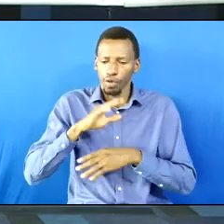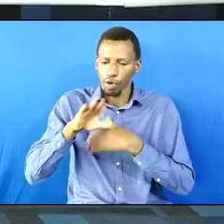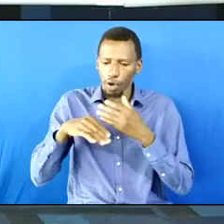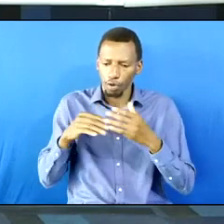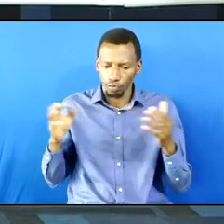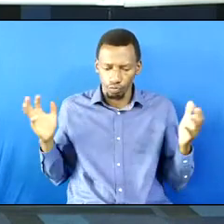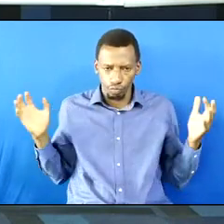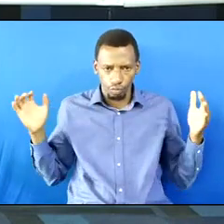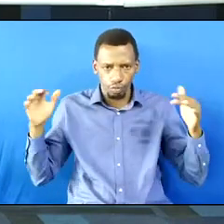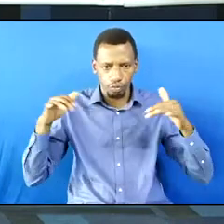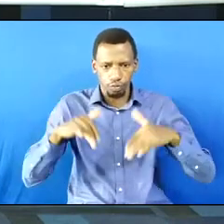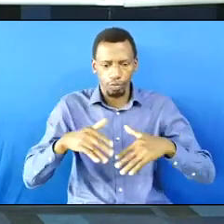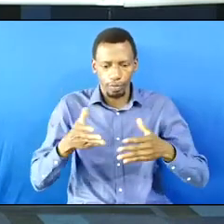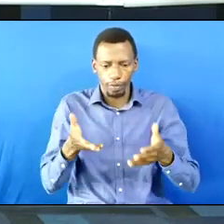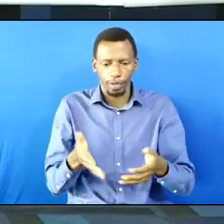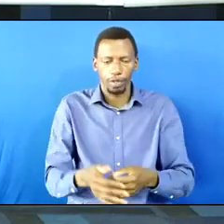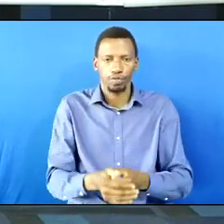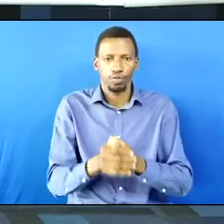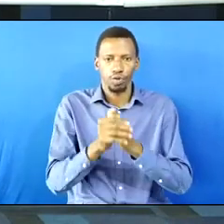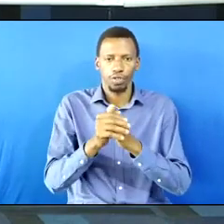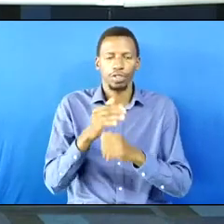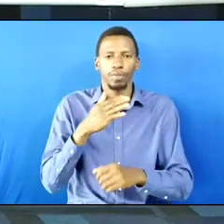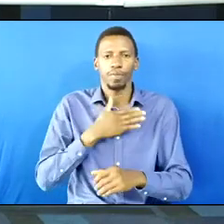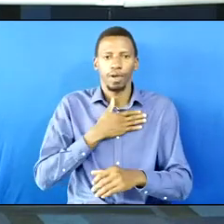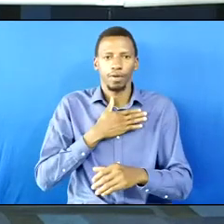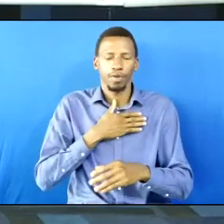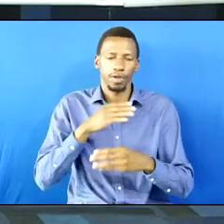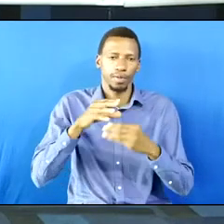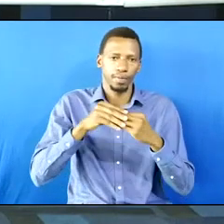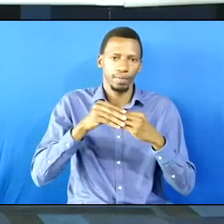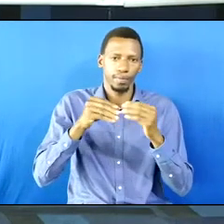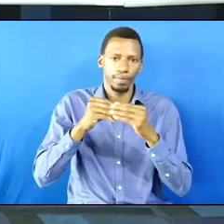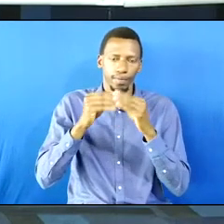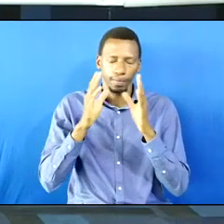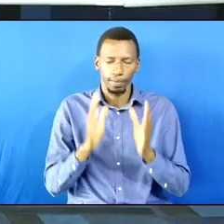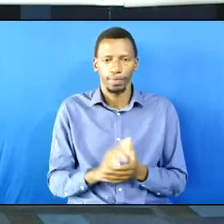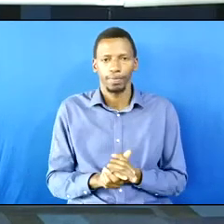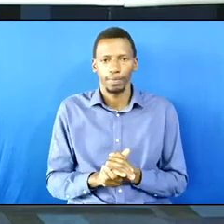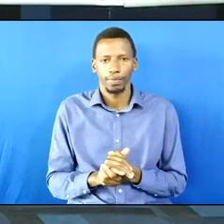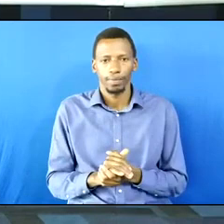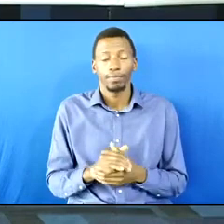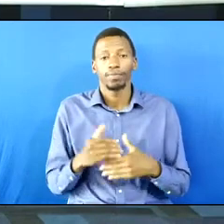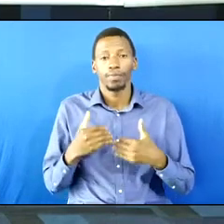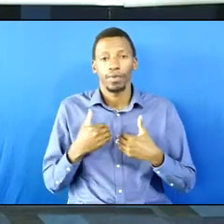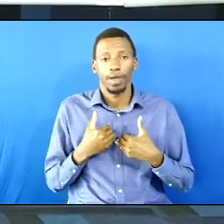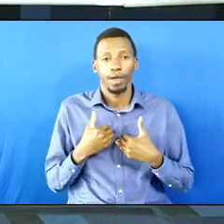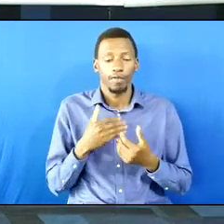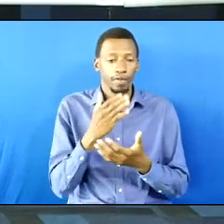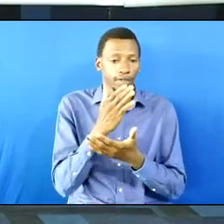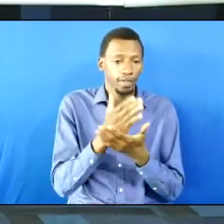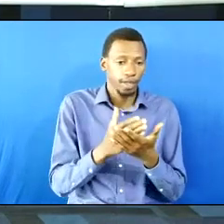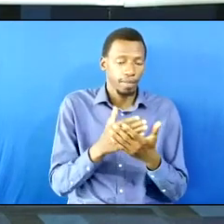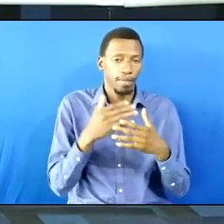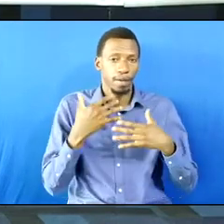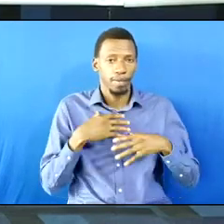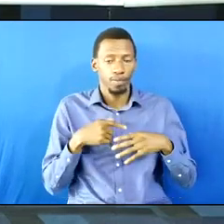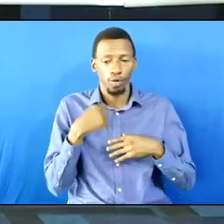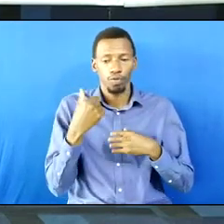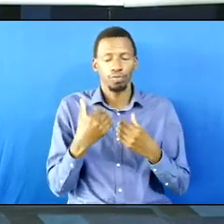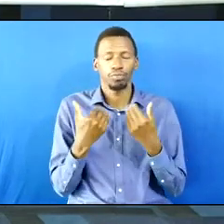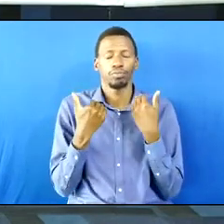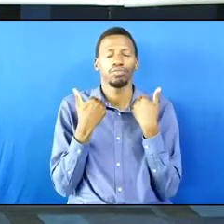and assemble here to worship our Creator. You know, there are some people who are admitted in some